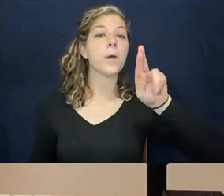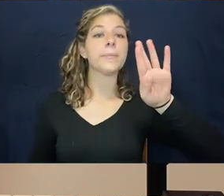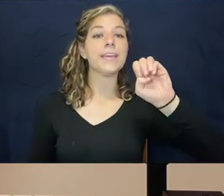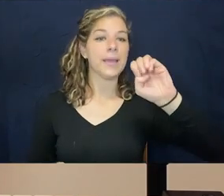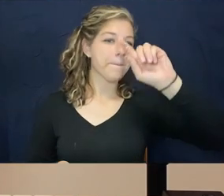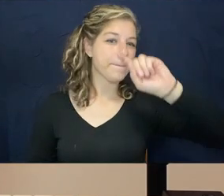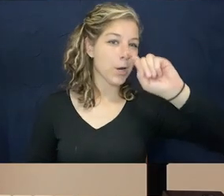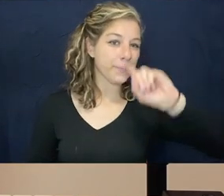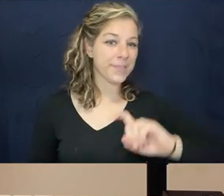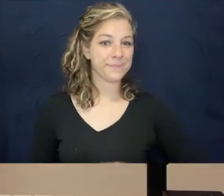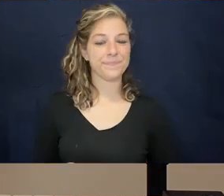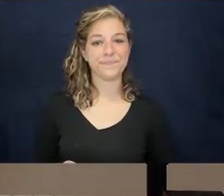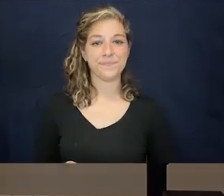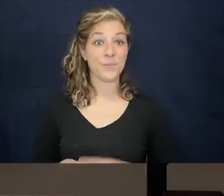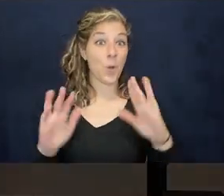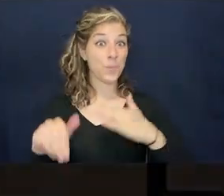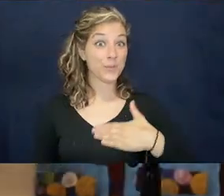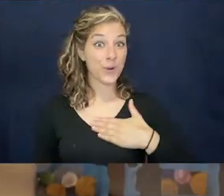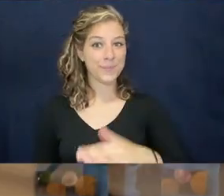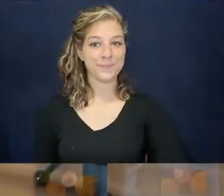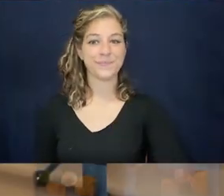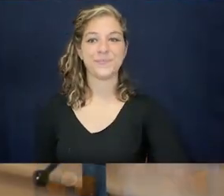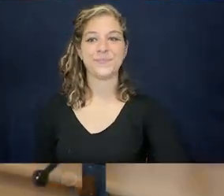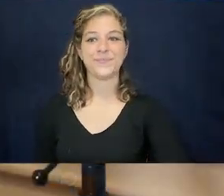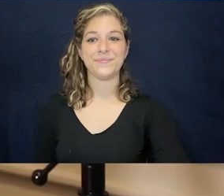Perfect Barbie, and I really hope you all enjoy.